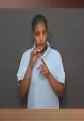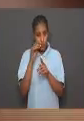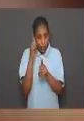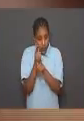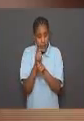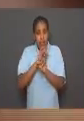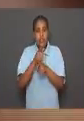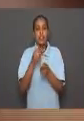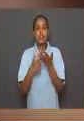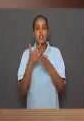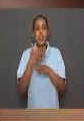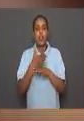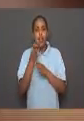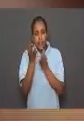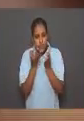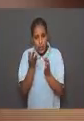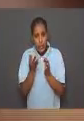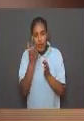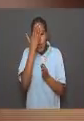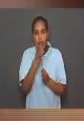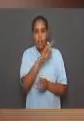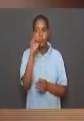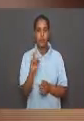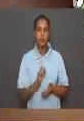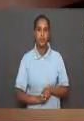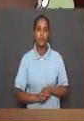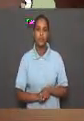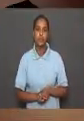answer and then explain why.